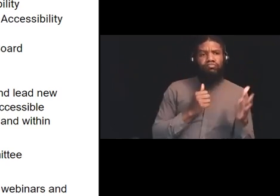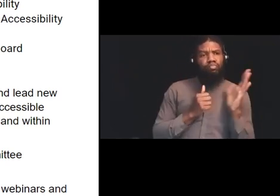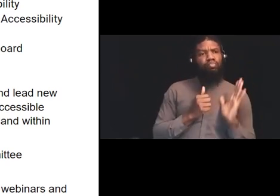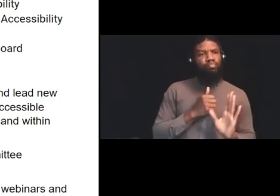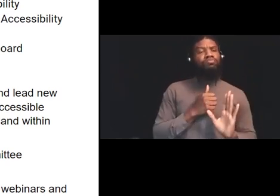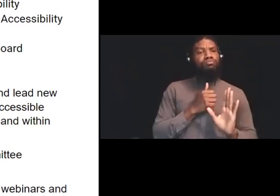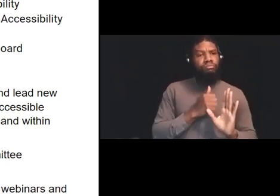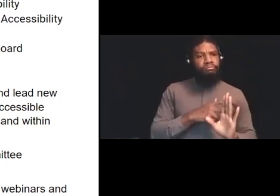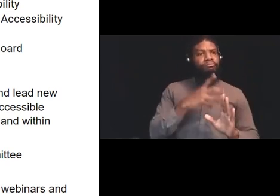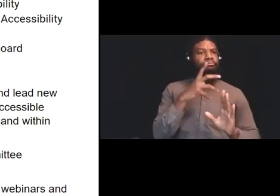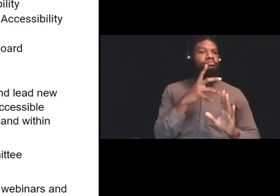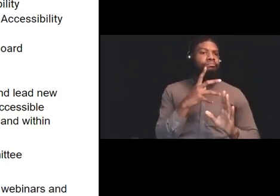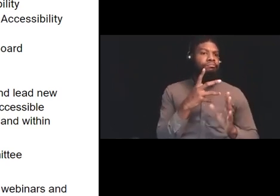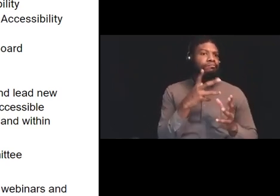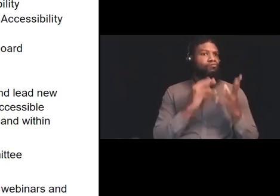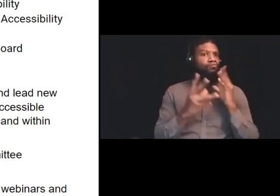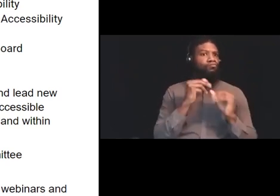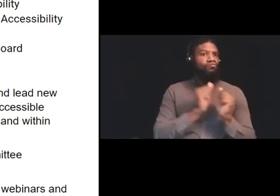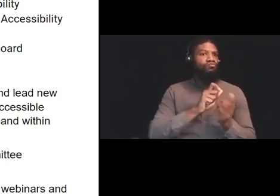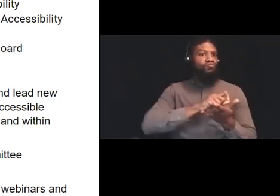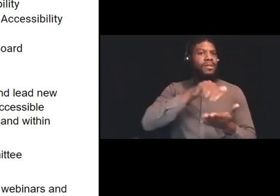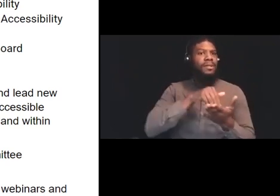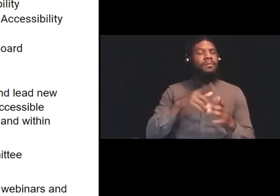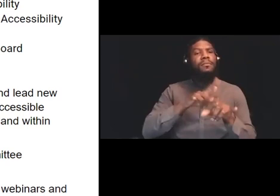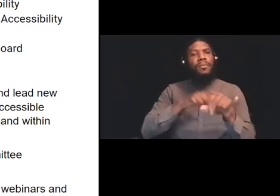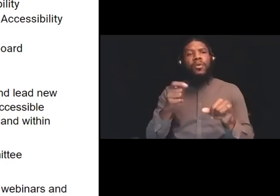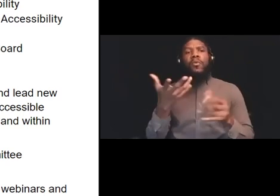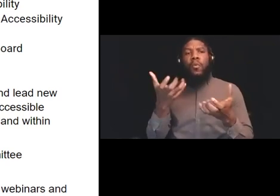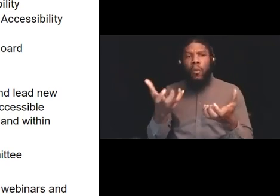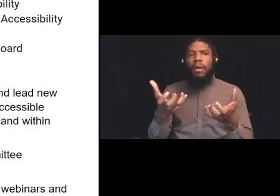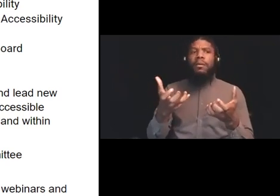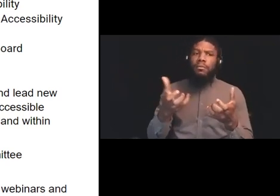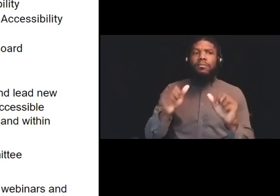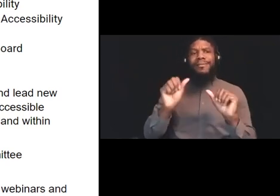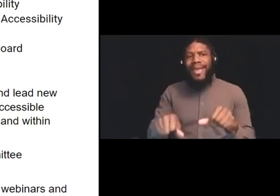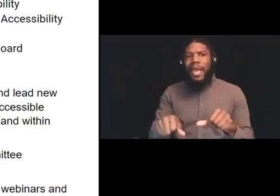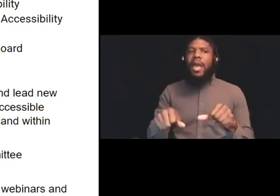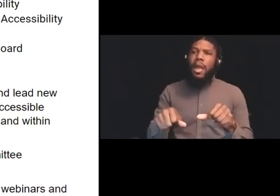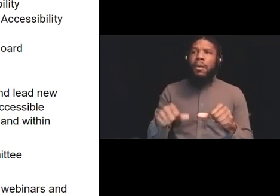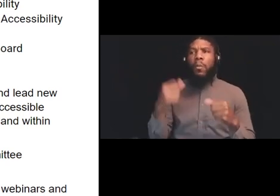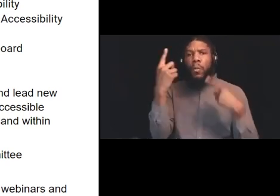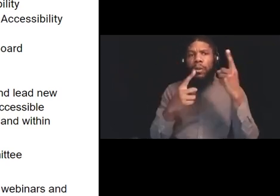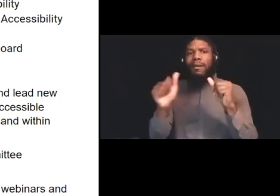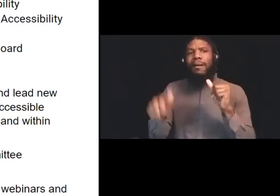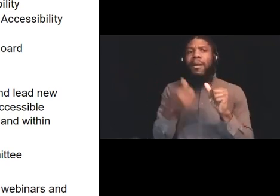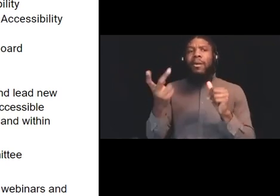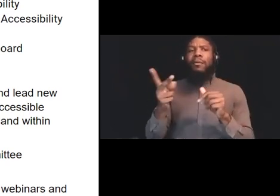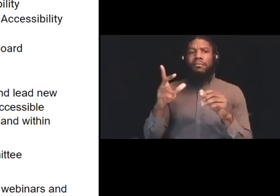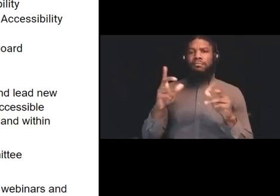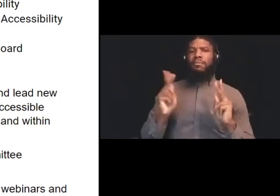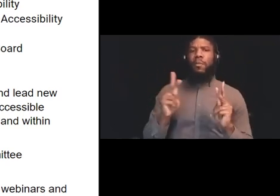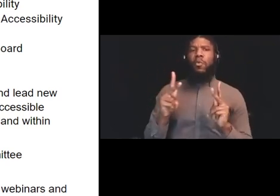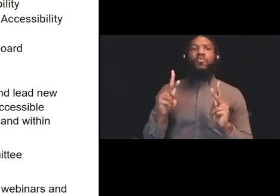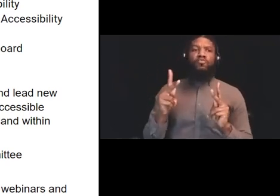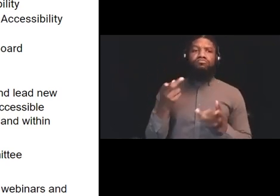work, we're also extremely open to candidates who are coming to this work from other angles. So we're